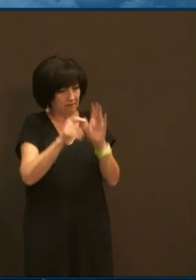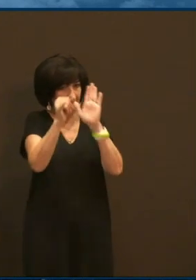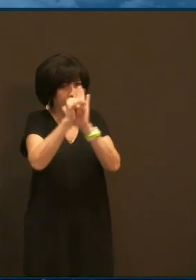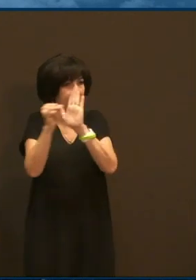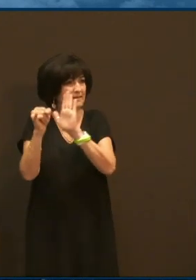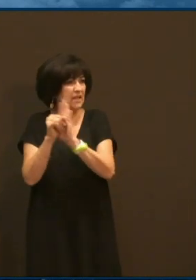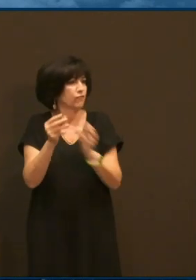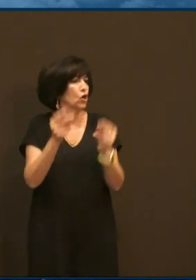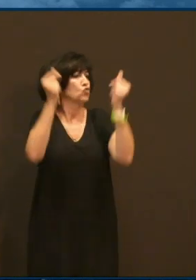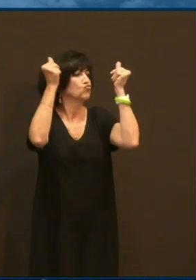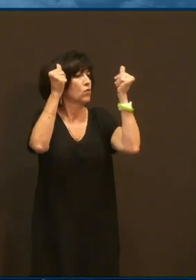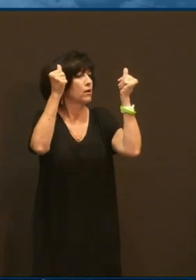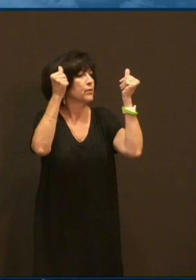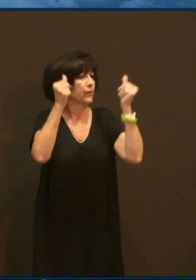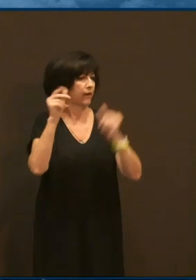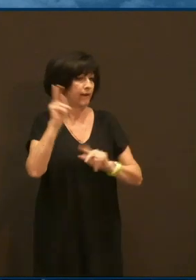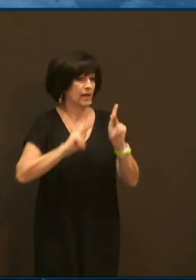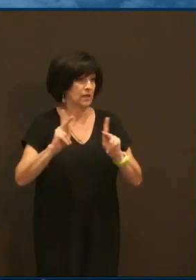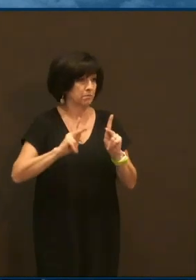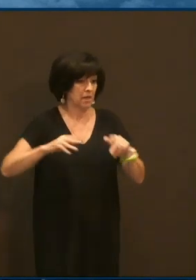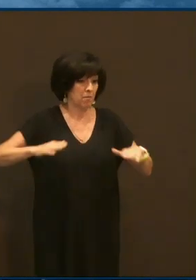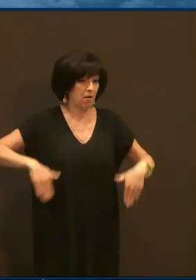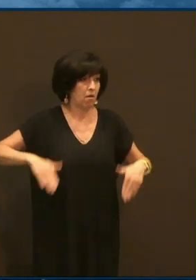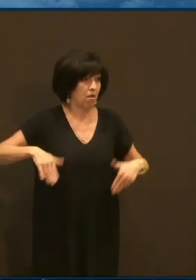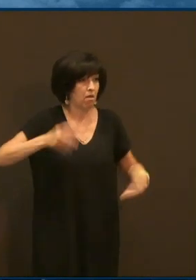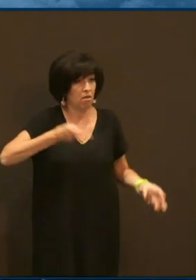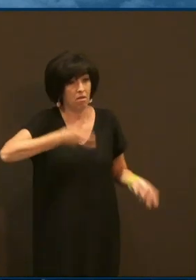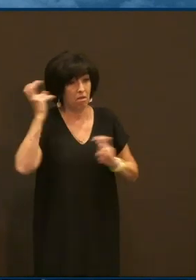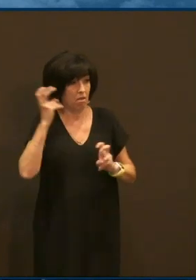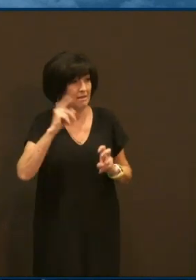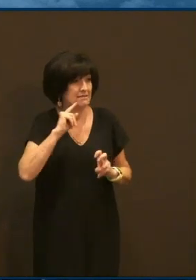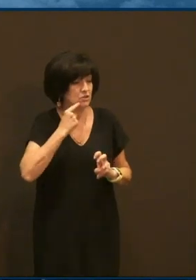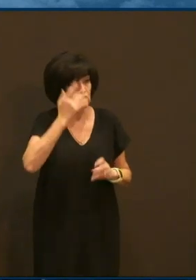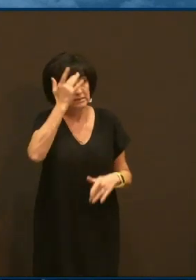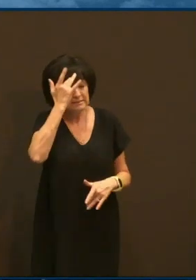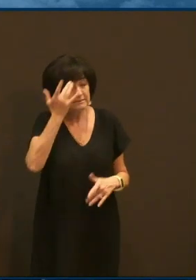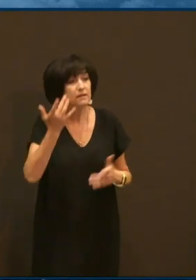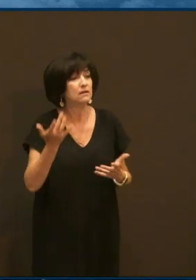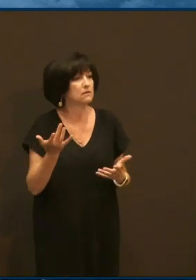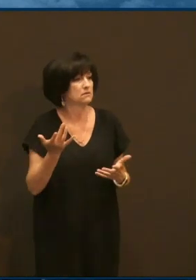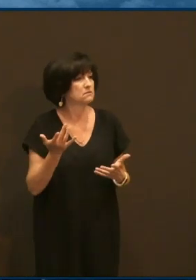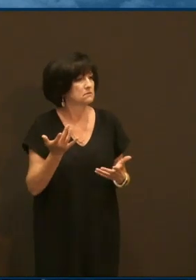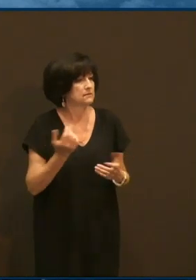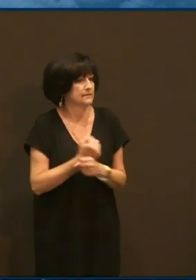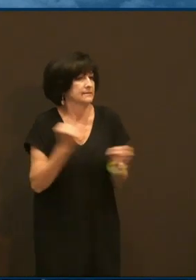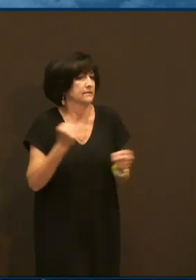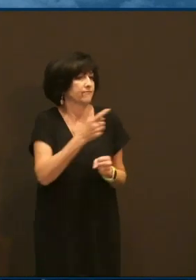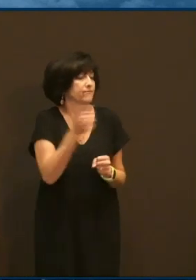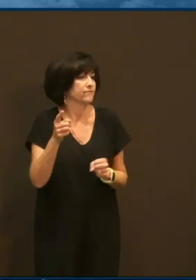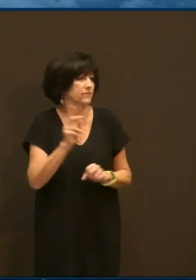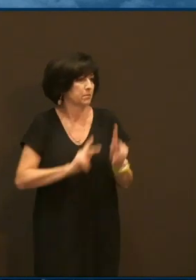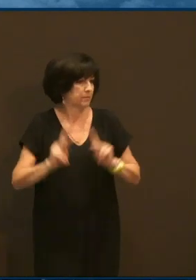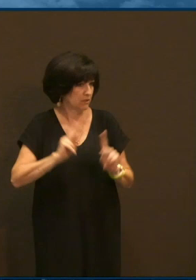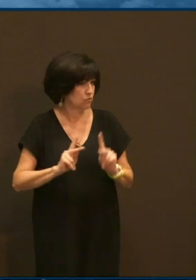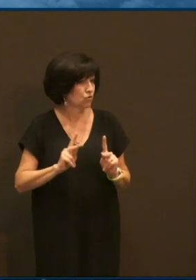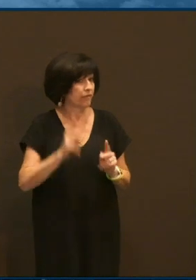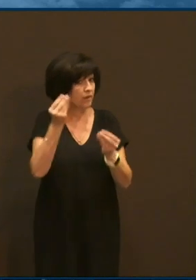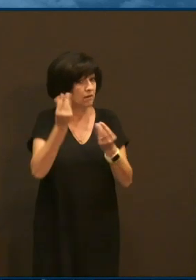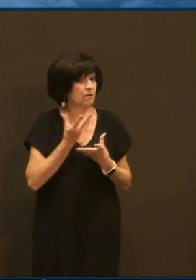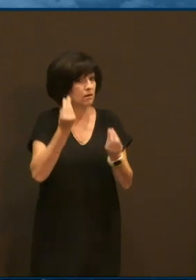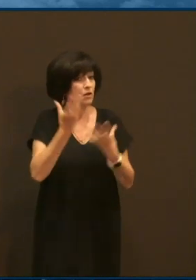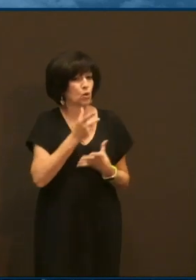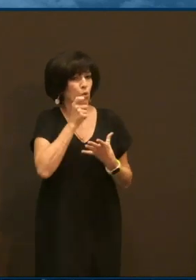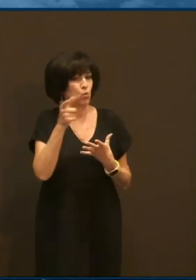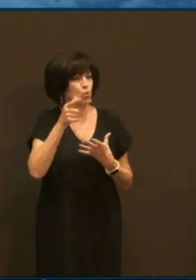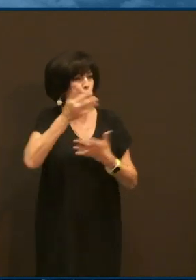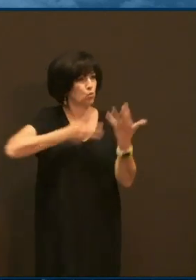early, isolating, and then testing people they came in contact with. It's